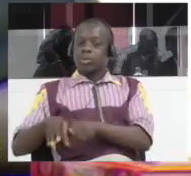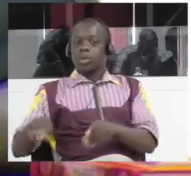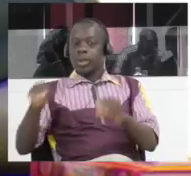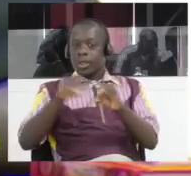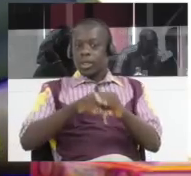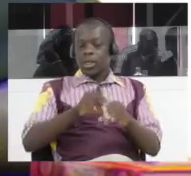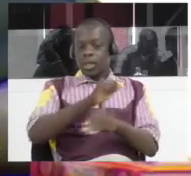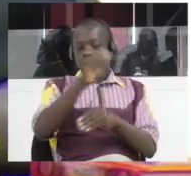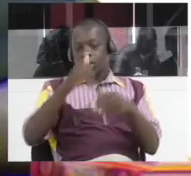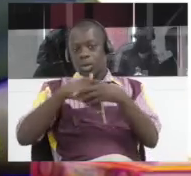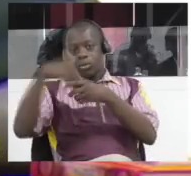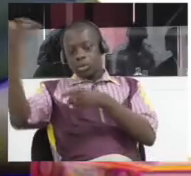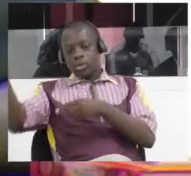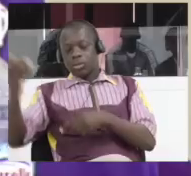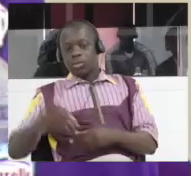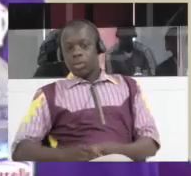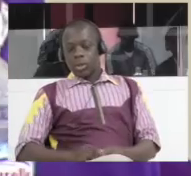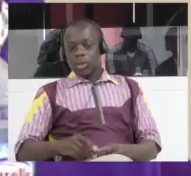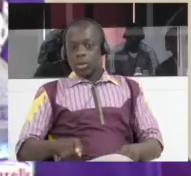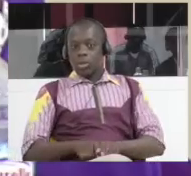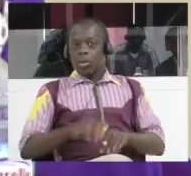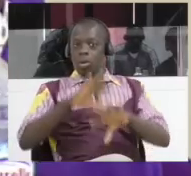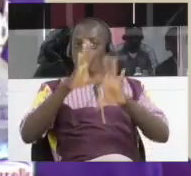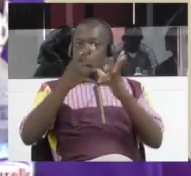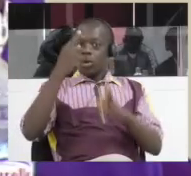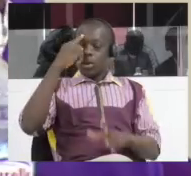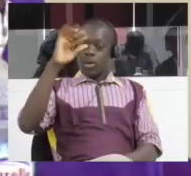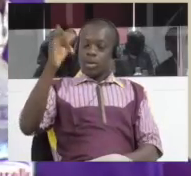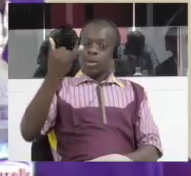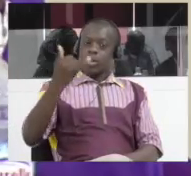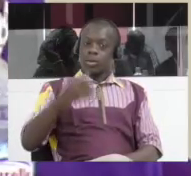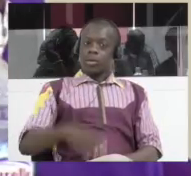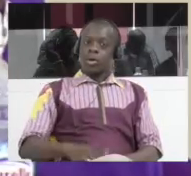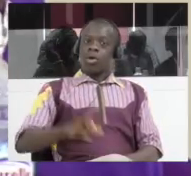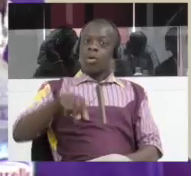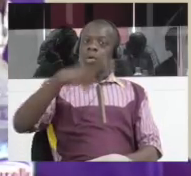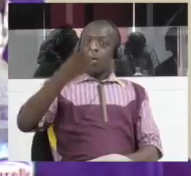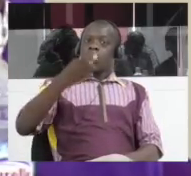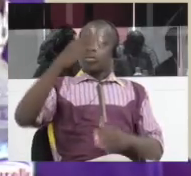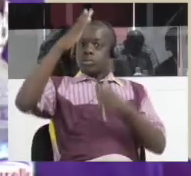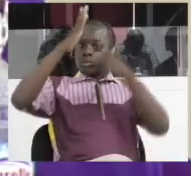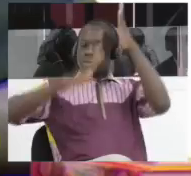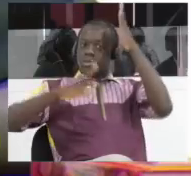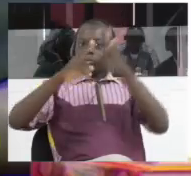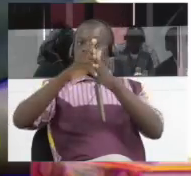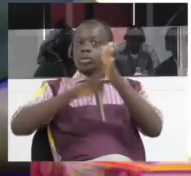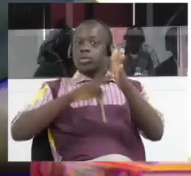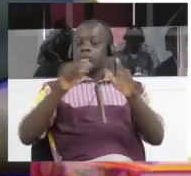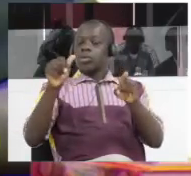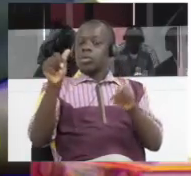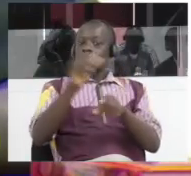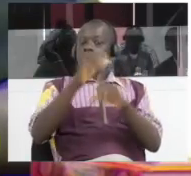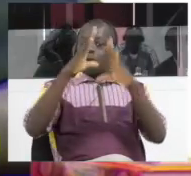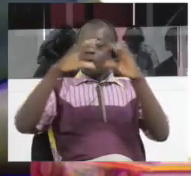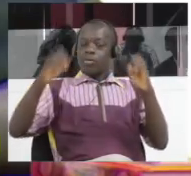and external. And then we agreed that, you know, for the soldiers, there needed to be some